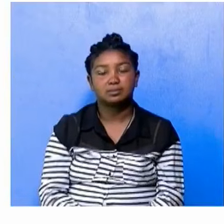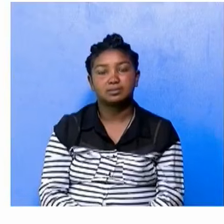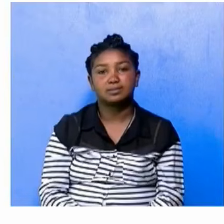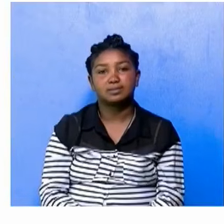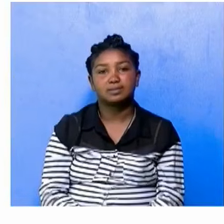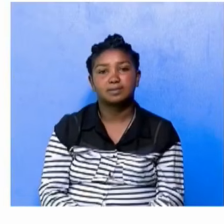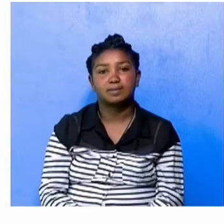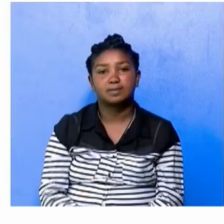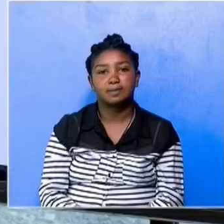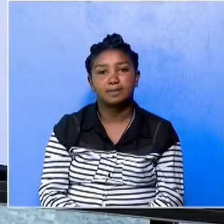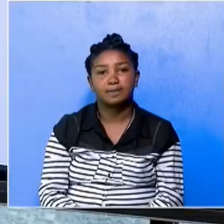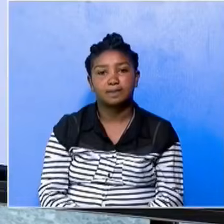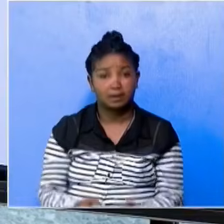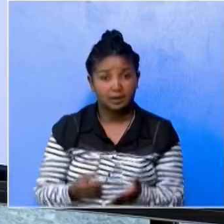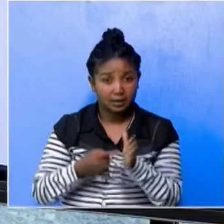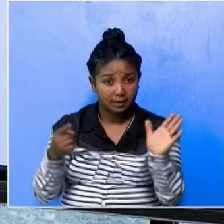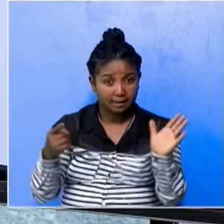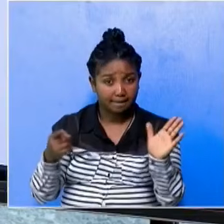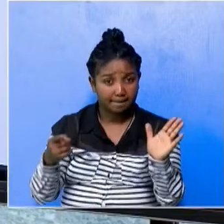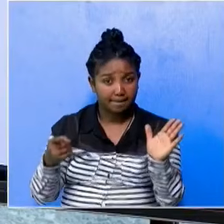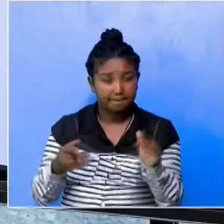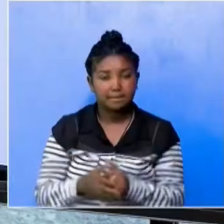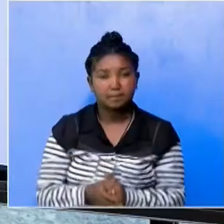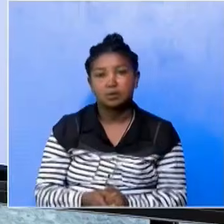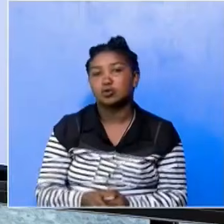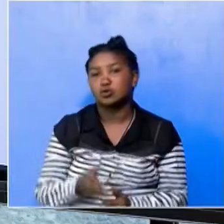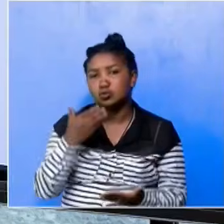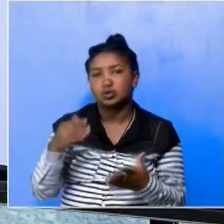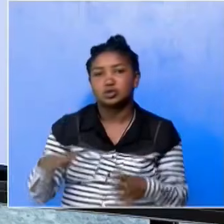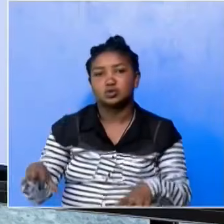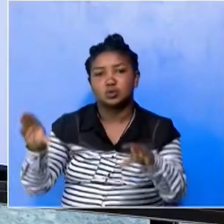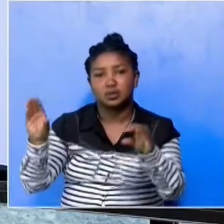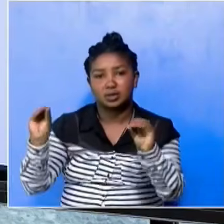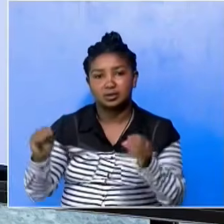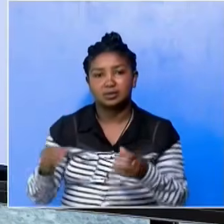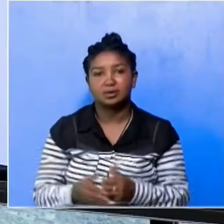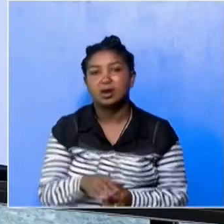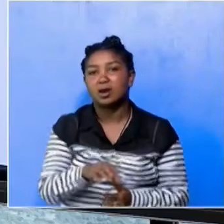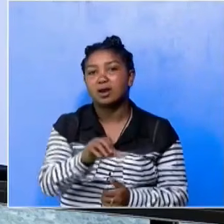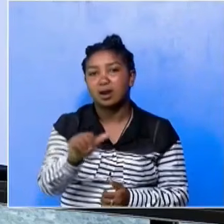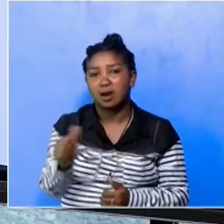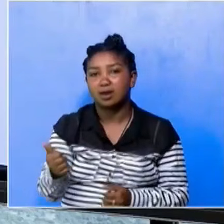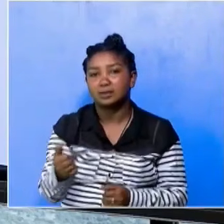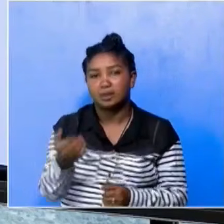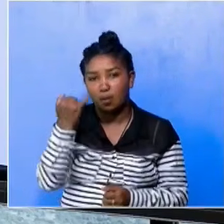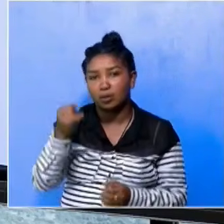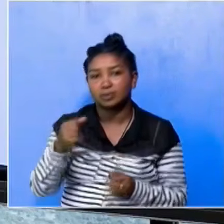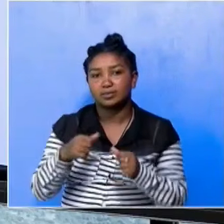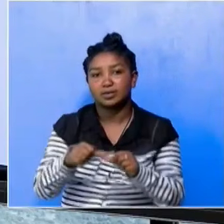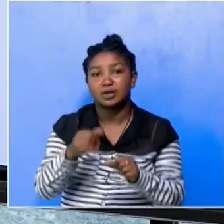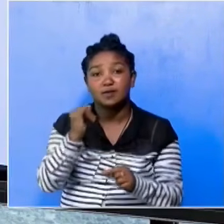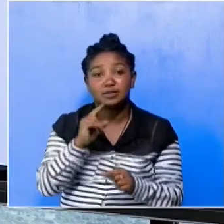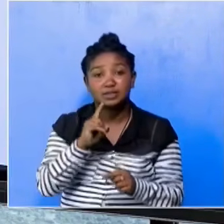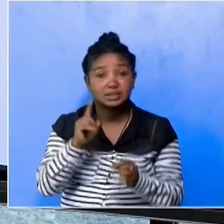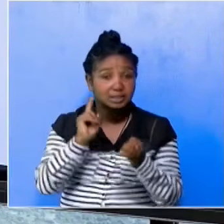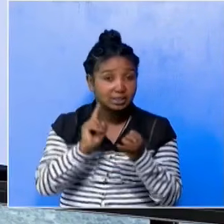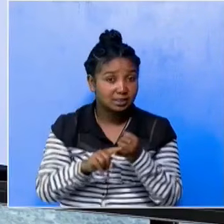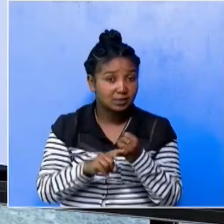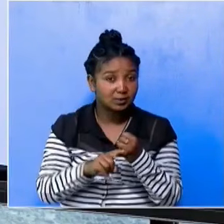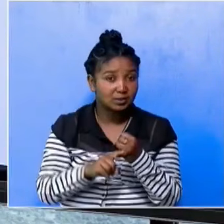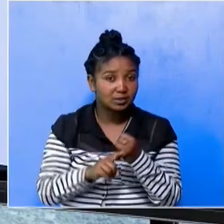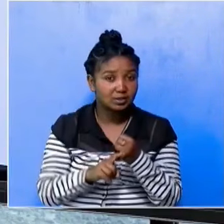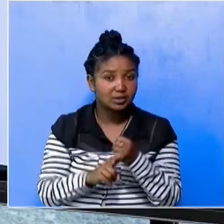Lorries. Is it clear? Good students. Okay, let's go about another point. If it is ended in